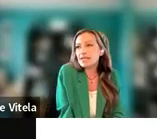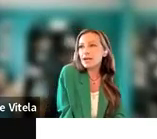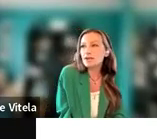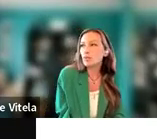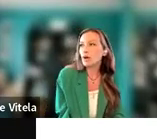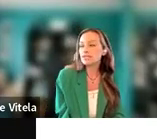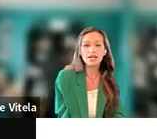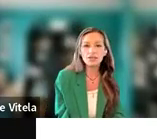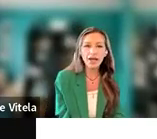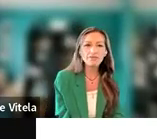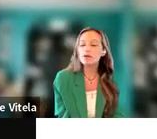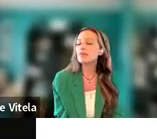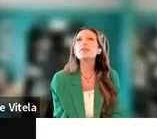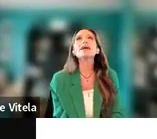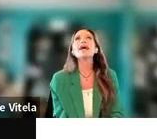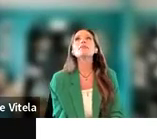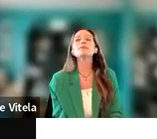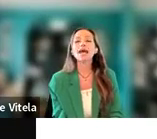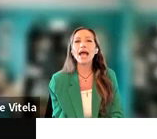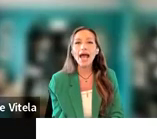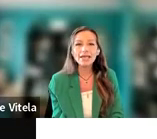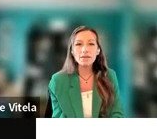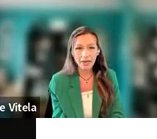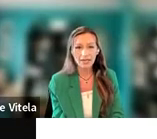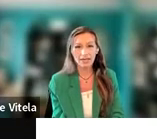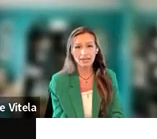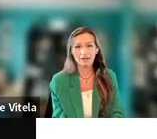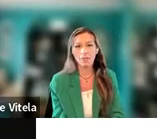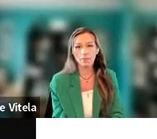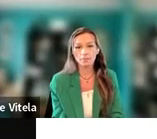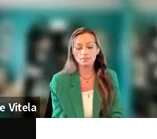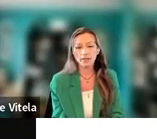the desire to want to end your life, I mean, that can happen to anybody.